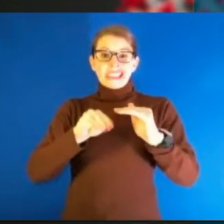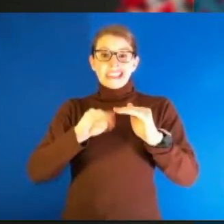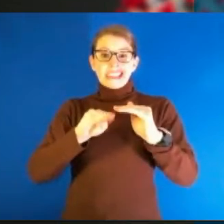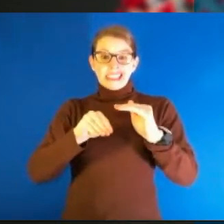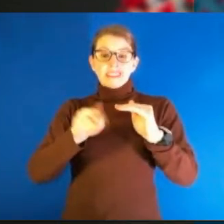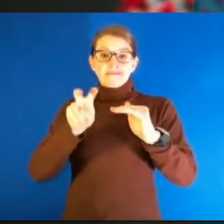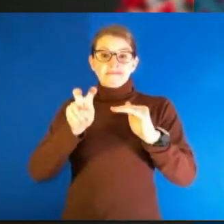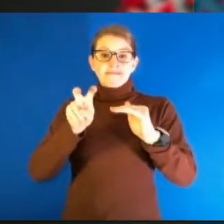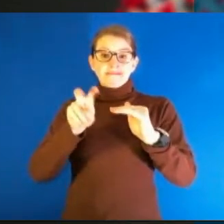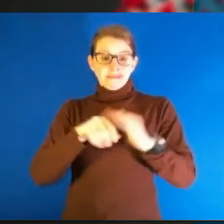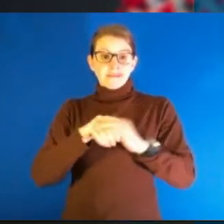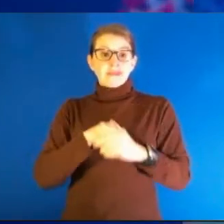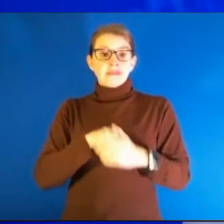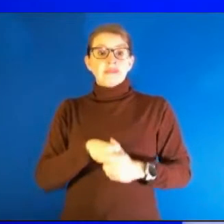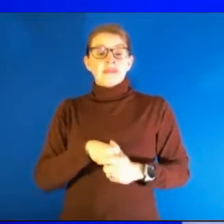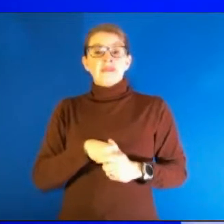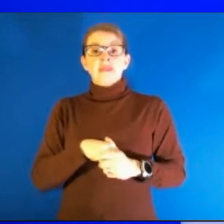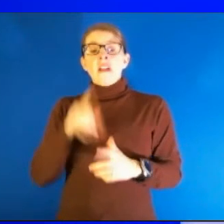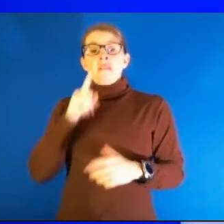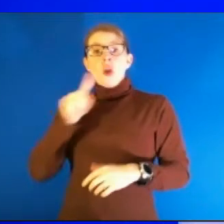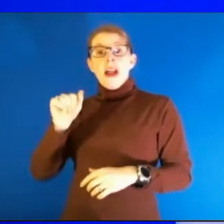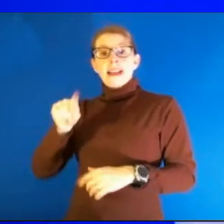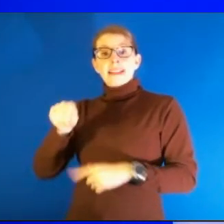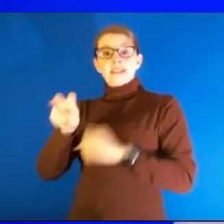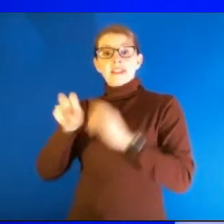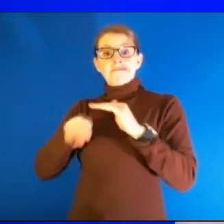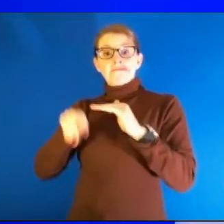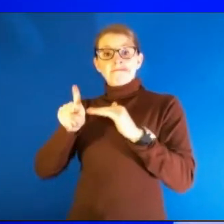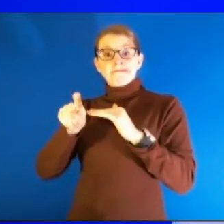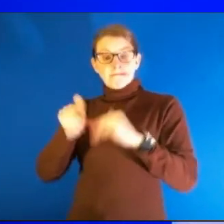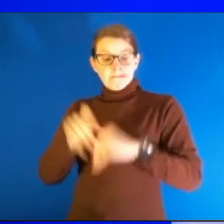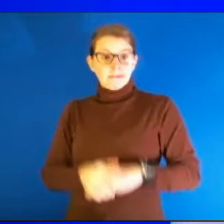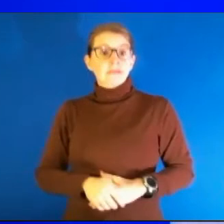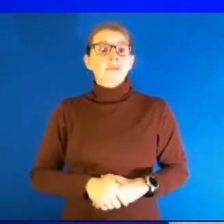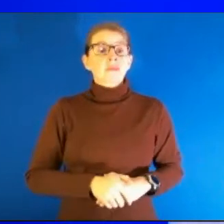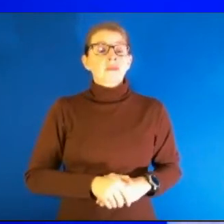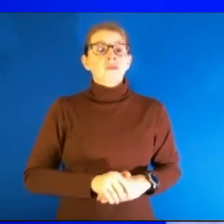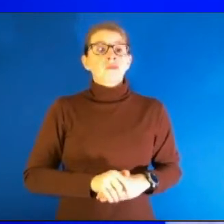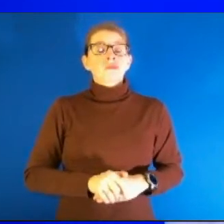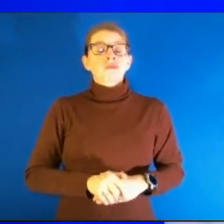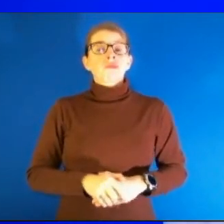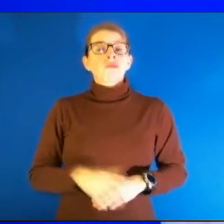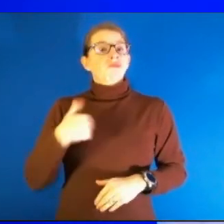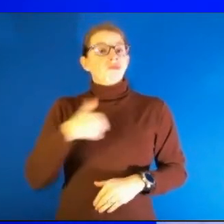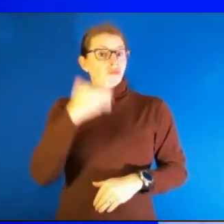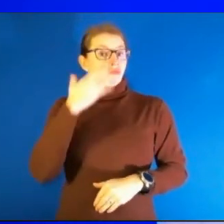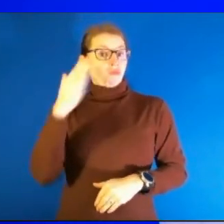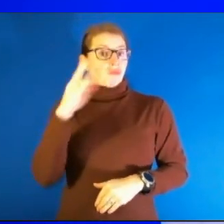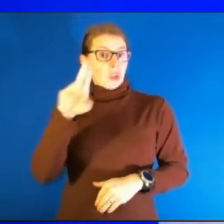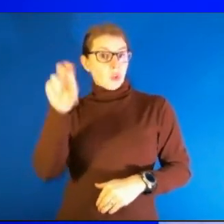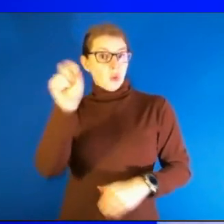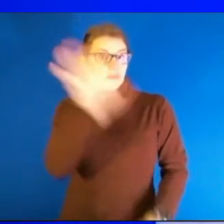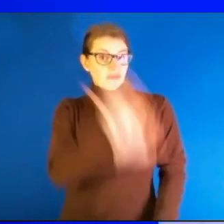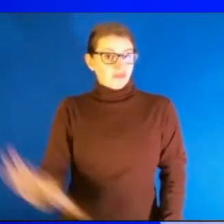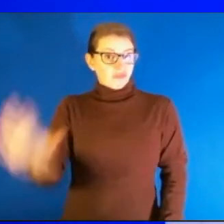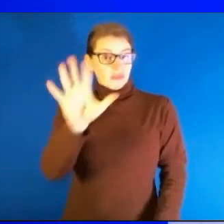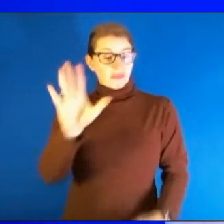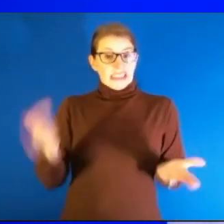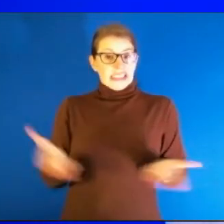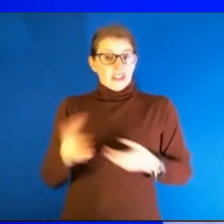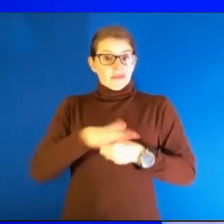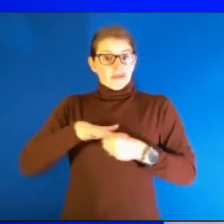that 100 active infections number. We know that across the United States and here locally,